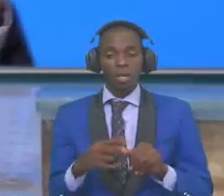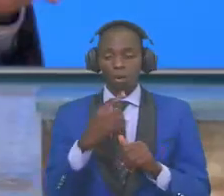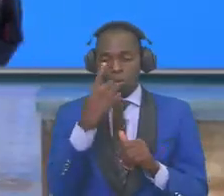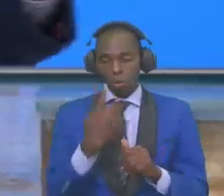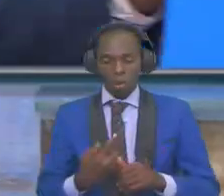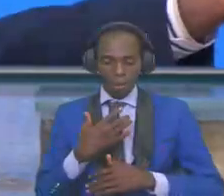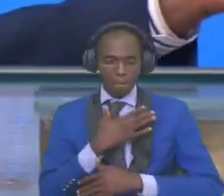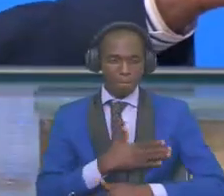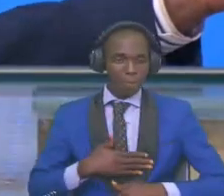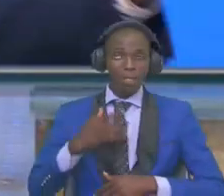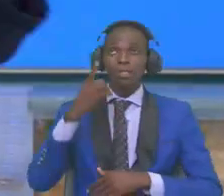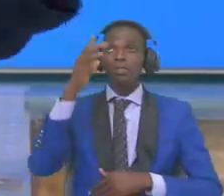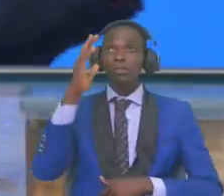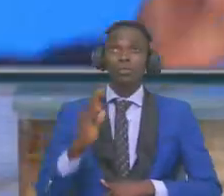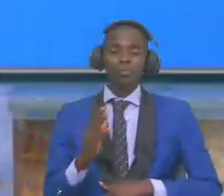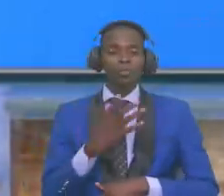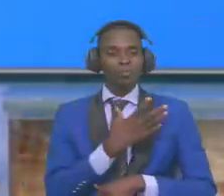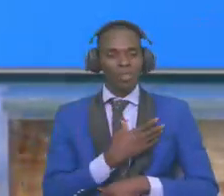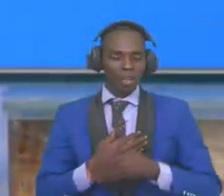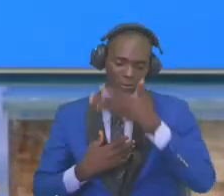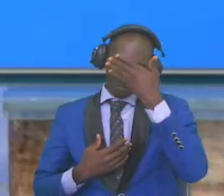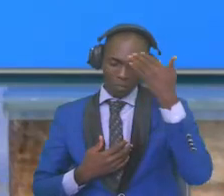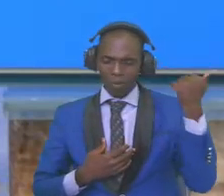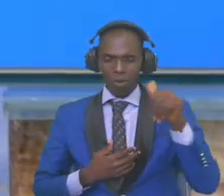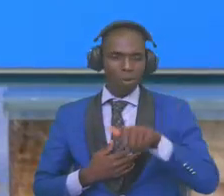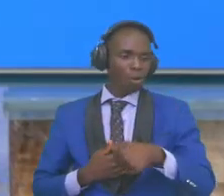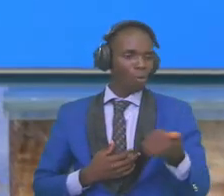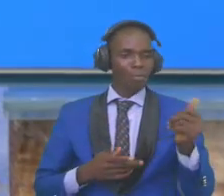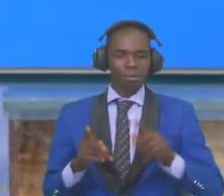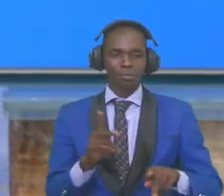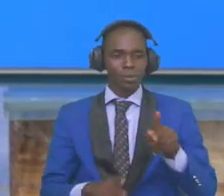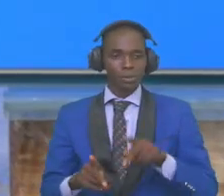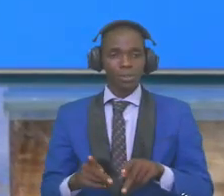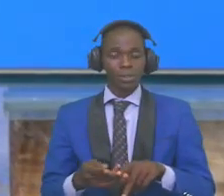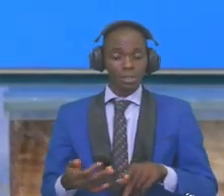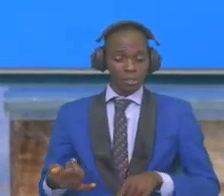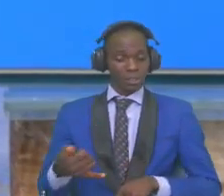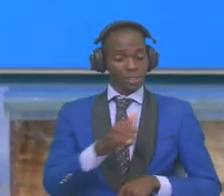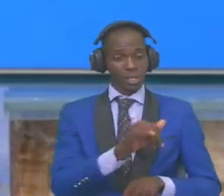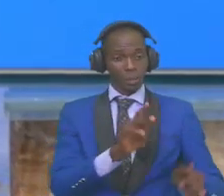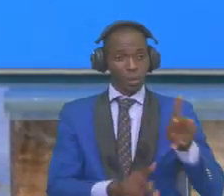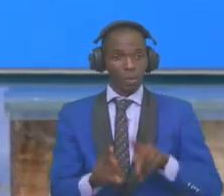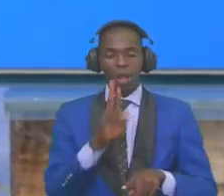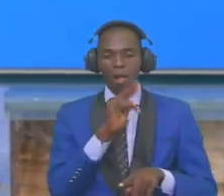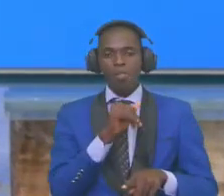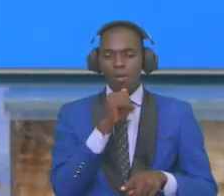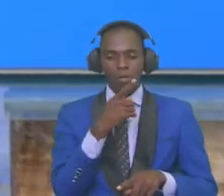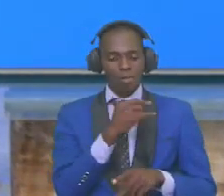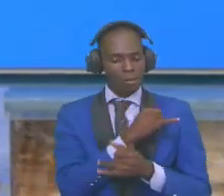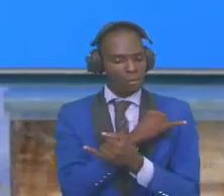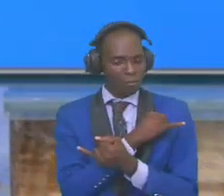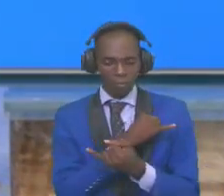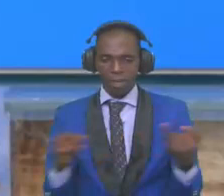please God and then leave the people. They are not the final decision makers over